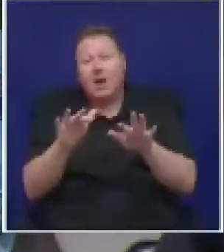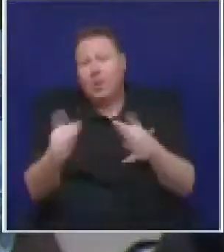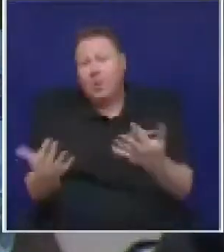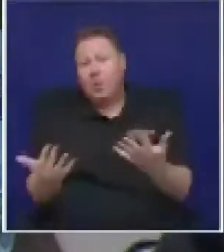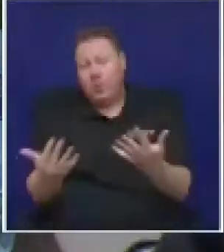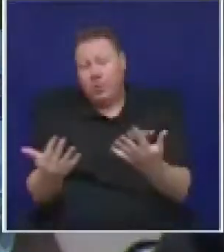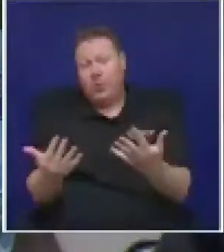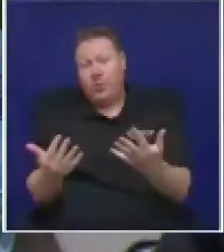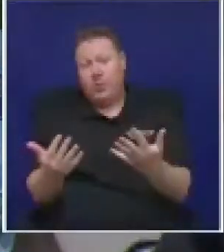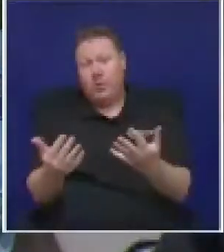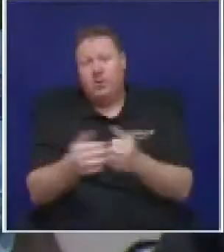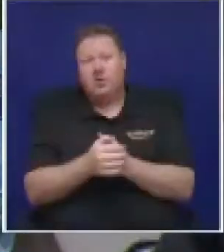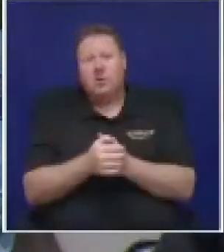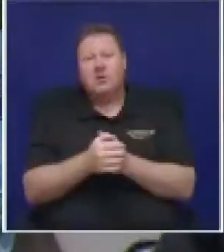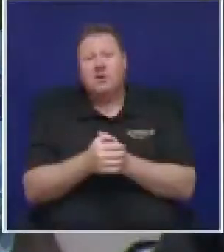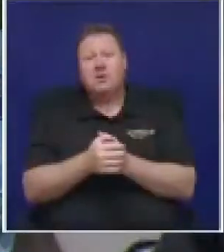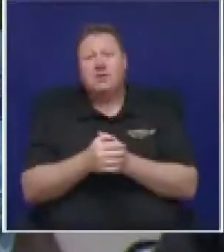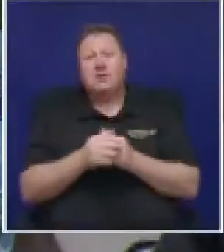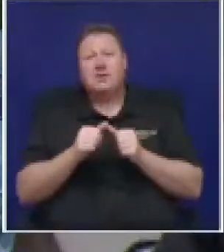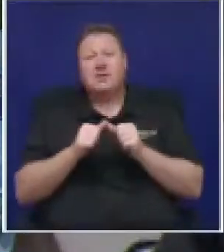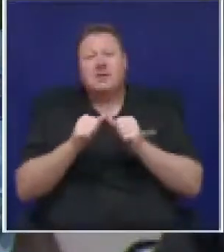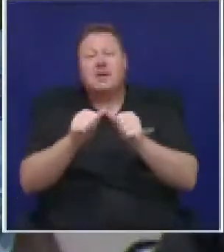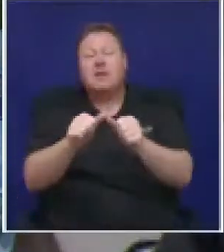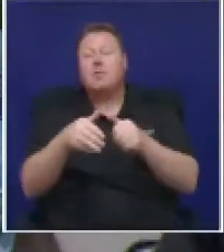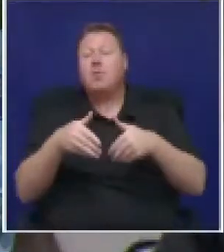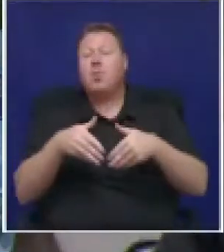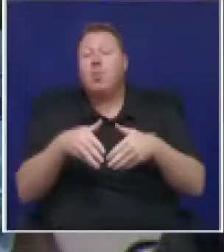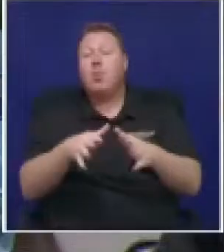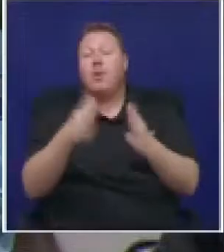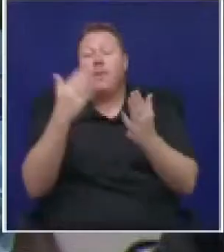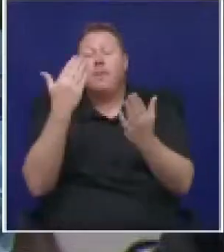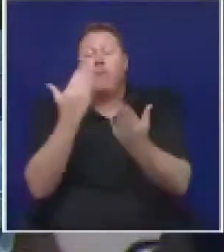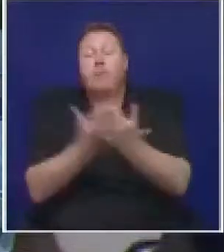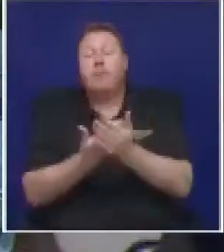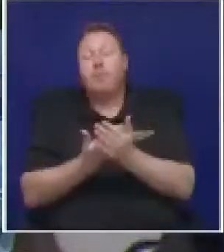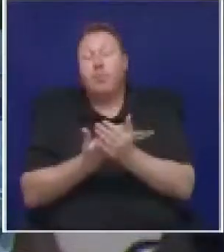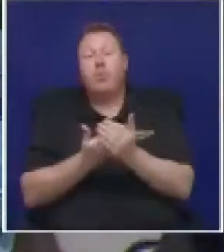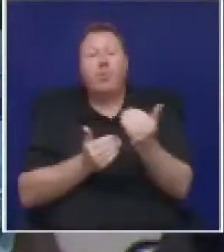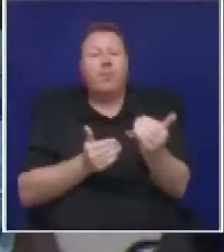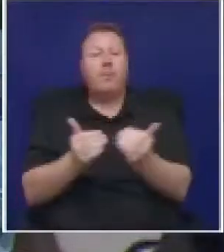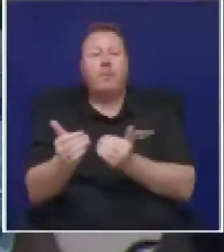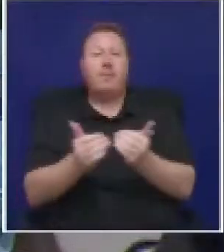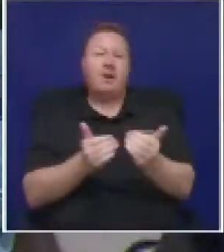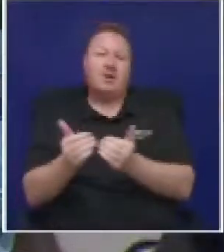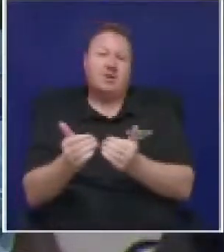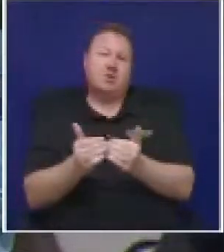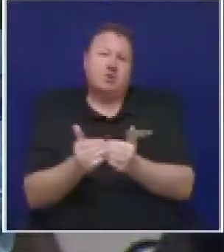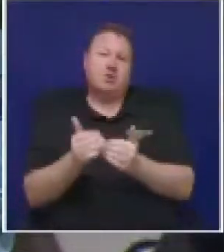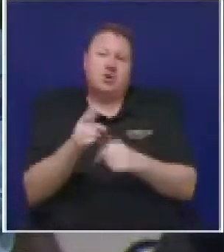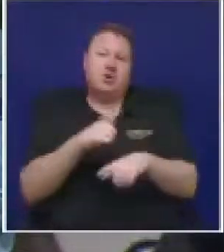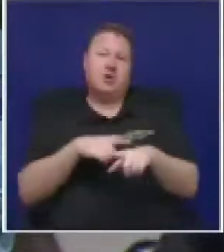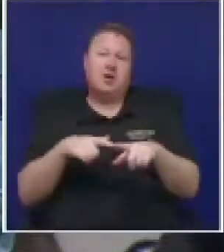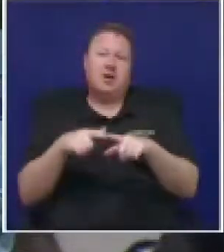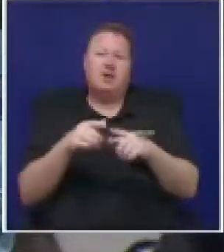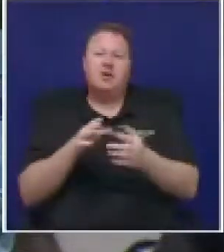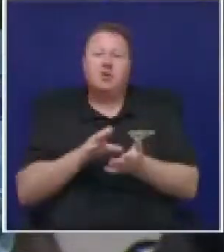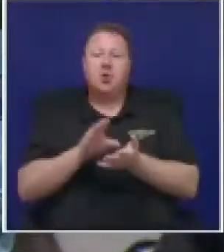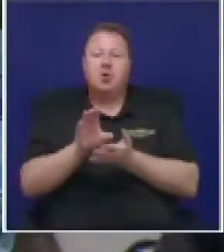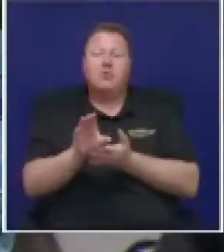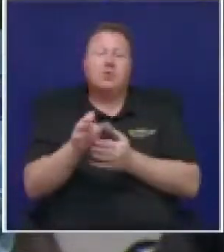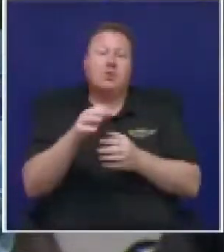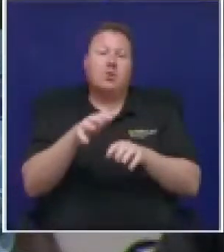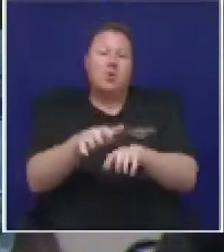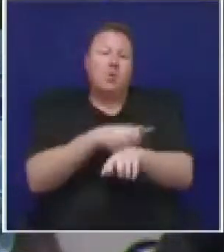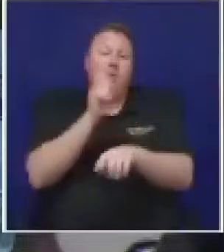and sustainable institutions that can effectively manage restituted land and contribute to rural